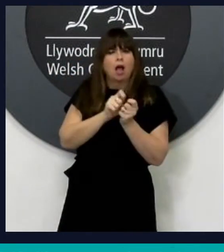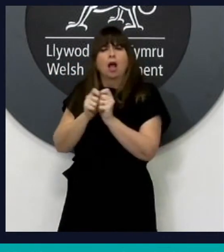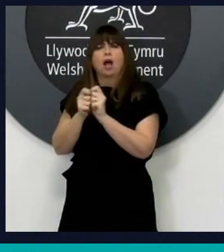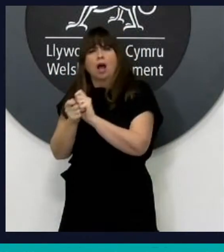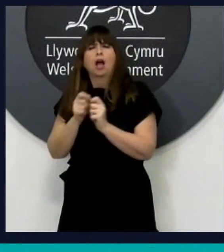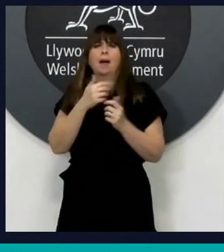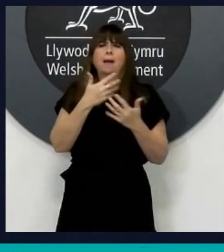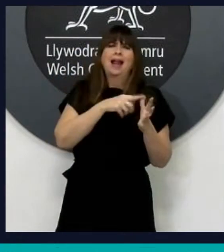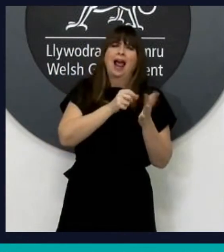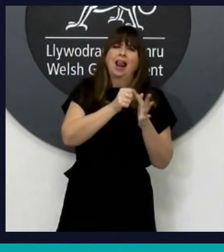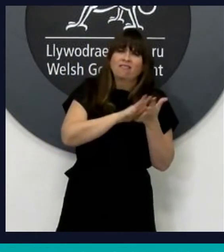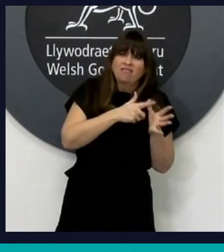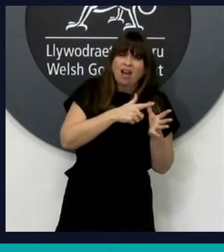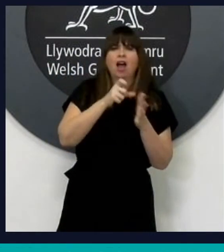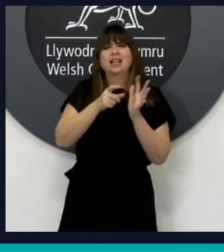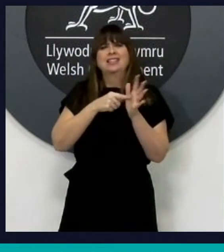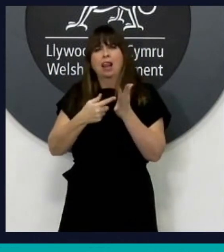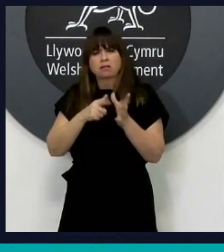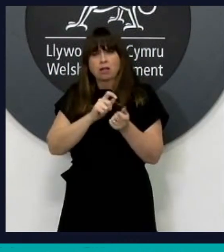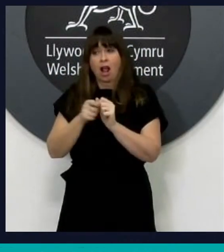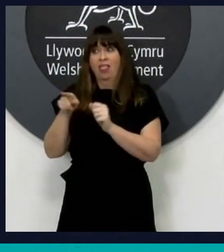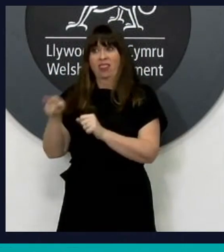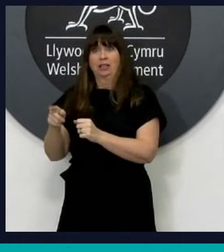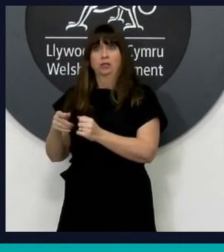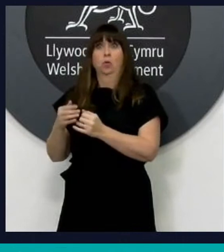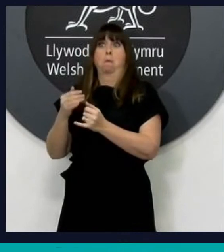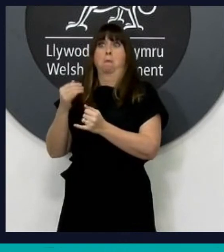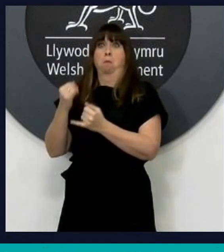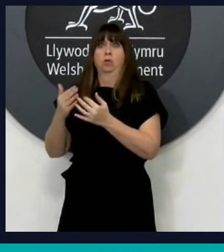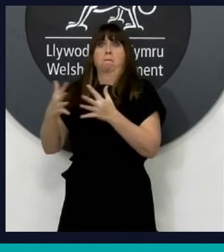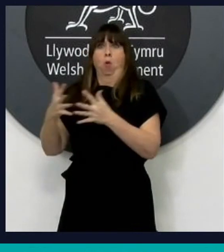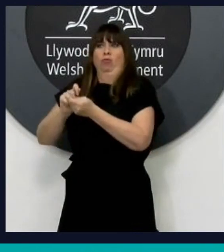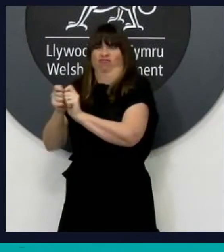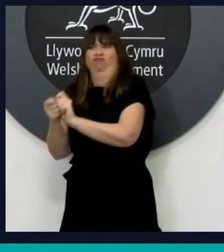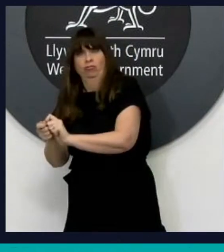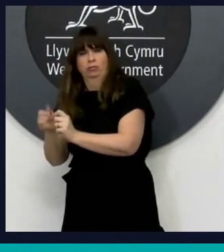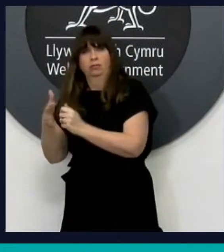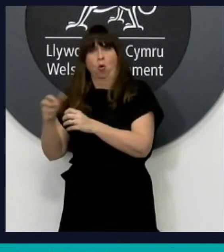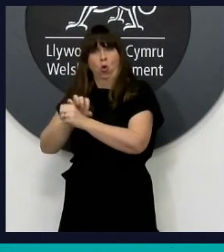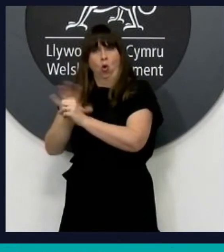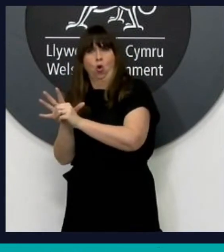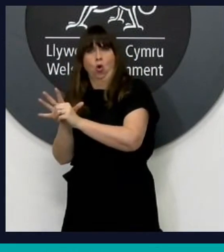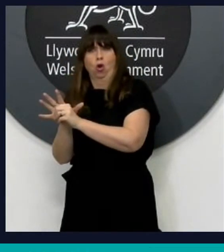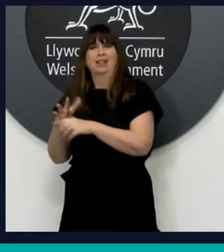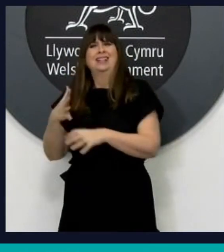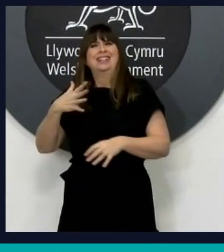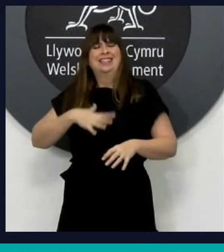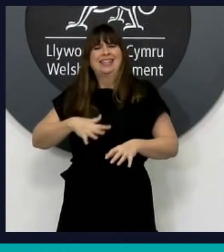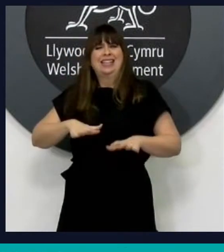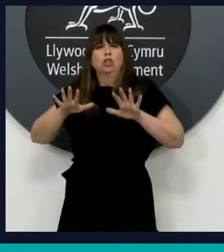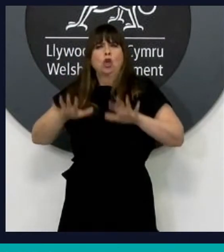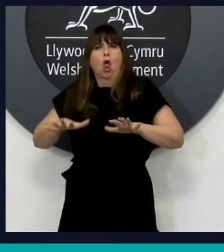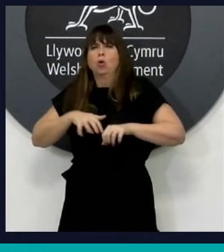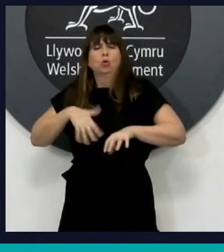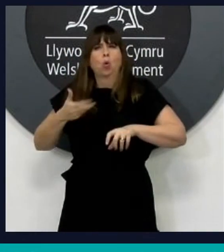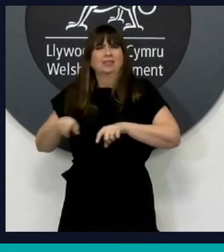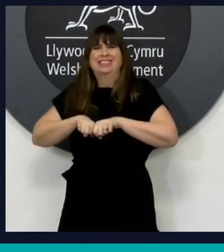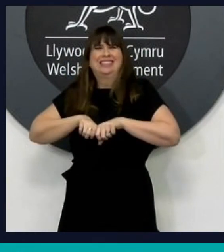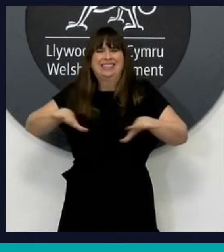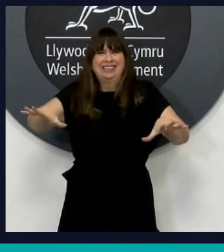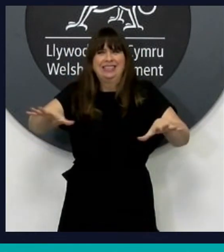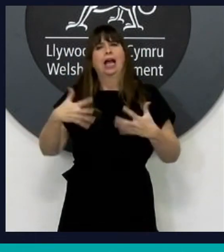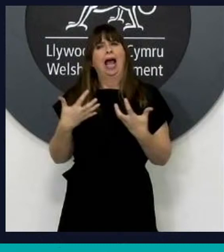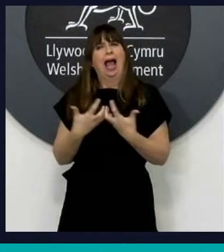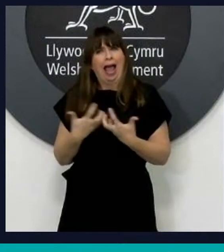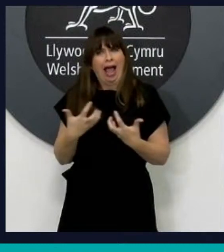keep Wales safe and the people in Wales safe, and to slow the spread of this new variant, we've put in place a series of measures